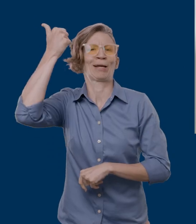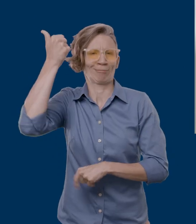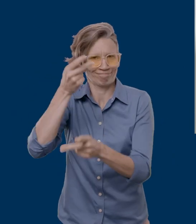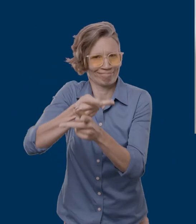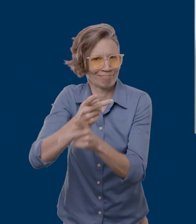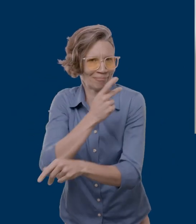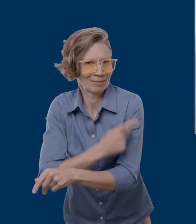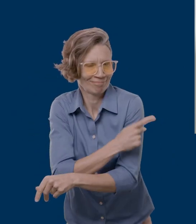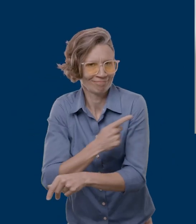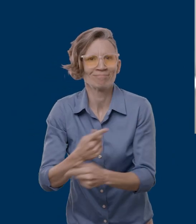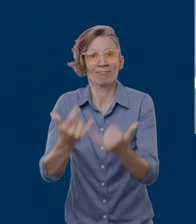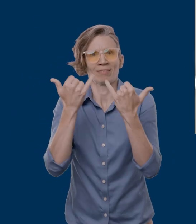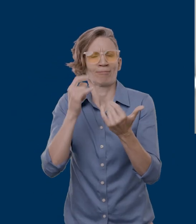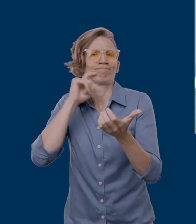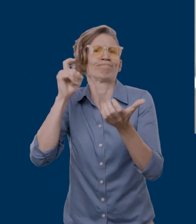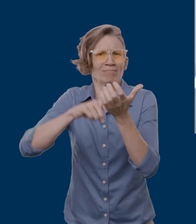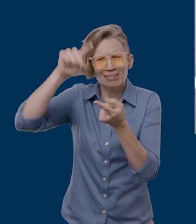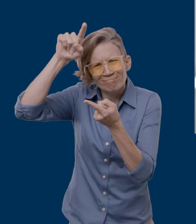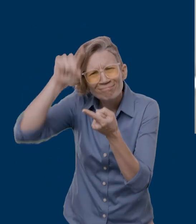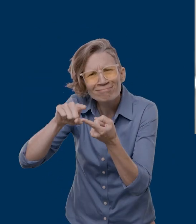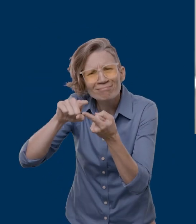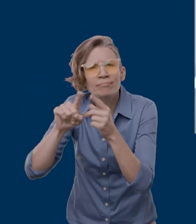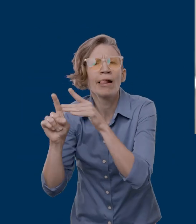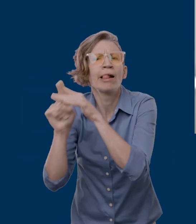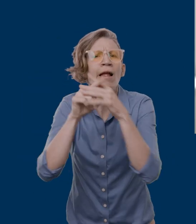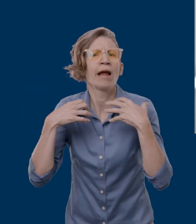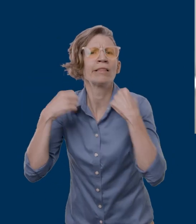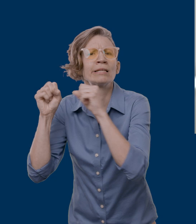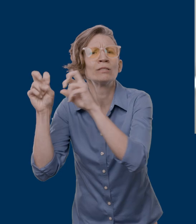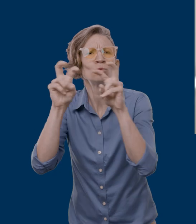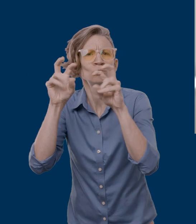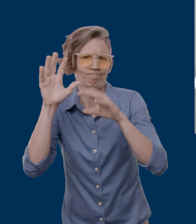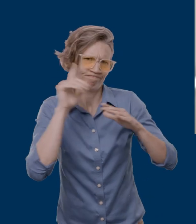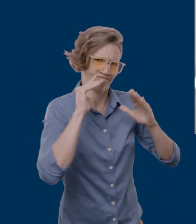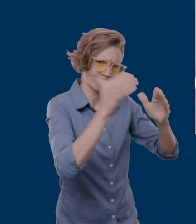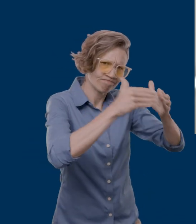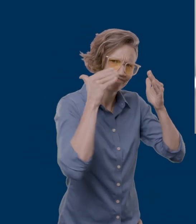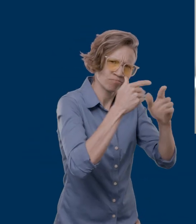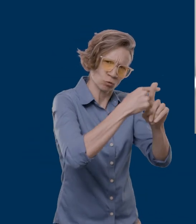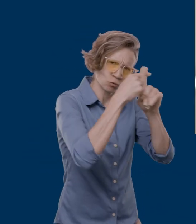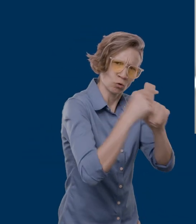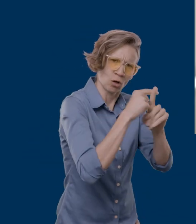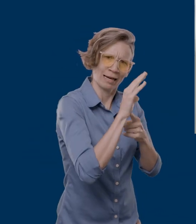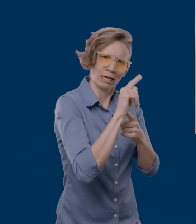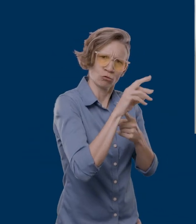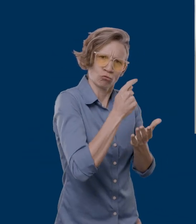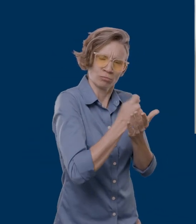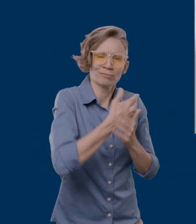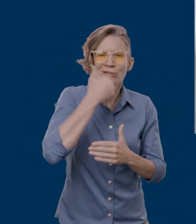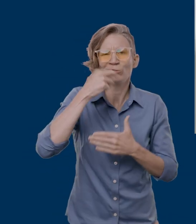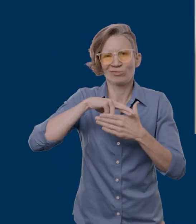how we take care of patients for the better. We now have treatments that have less side effects, are more targeted towards the therapy,